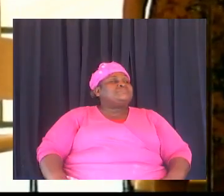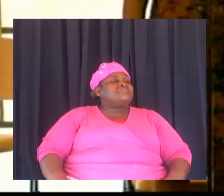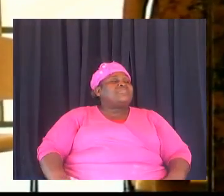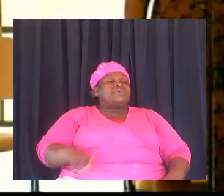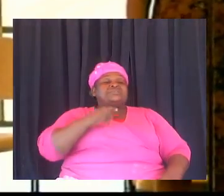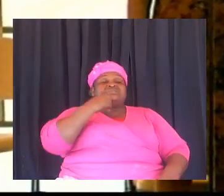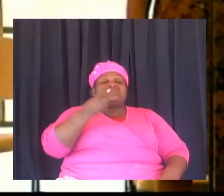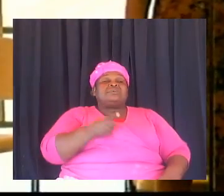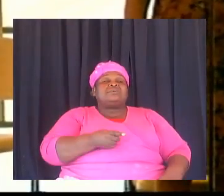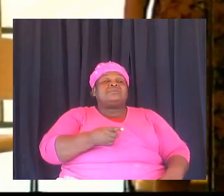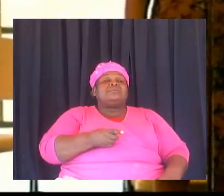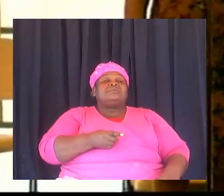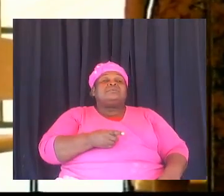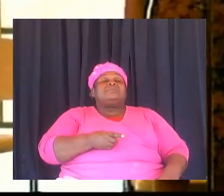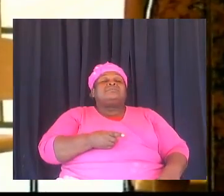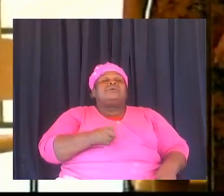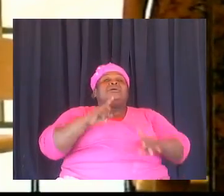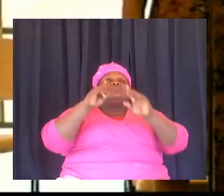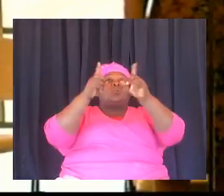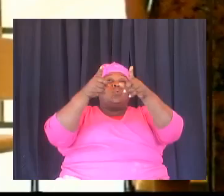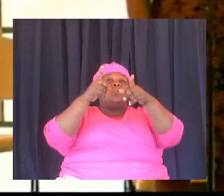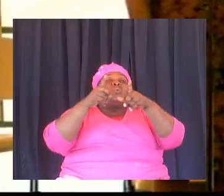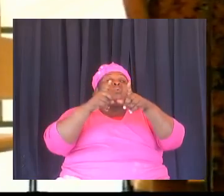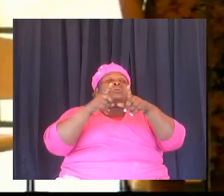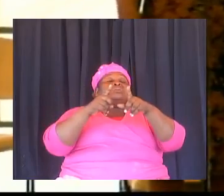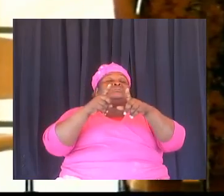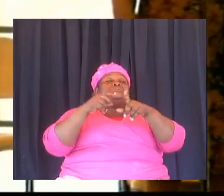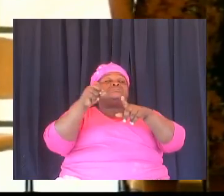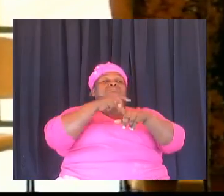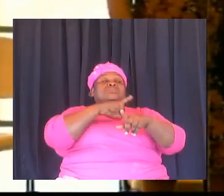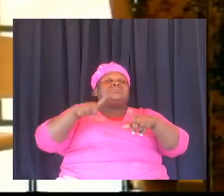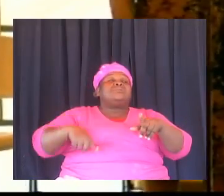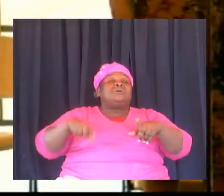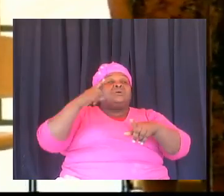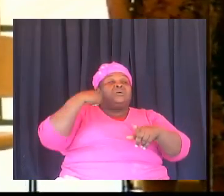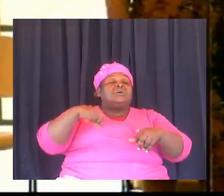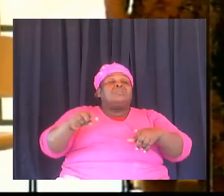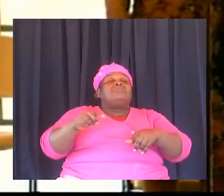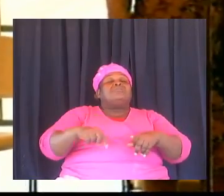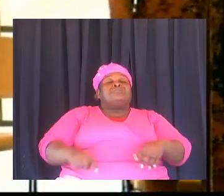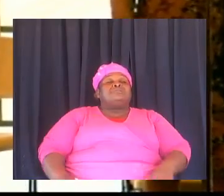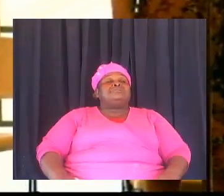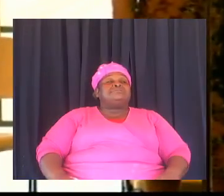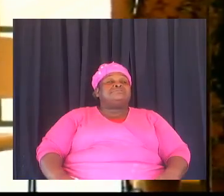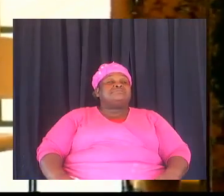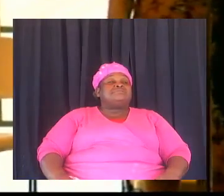It says, I'm bound, O Lord, for higher ground.